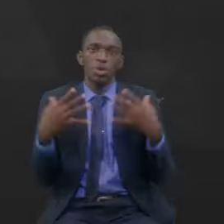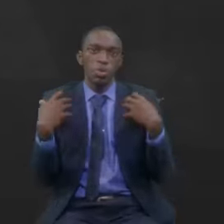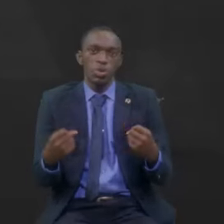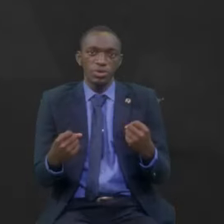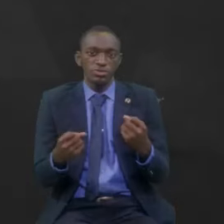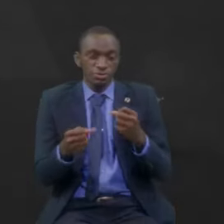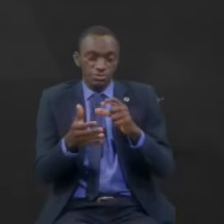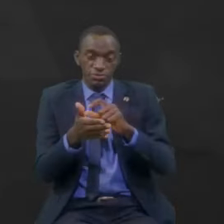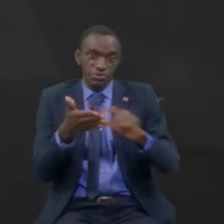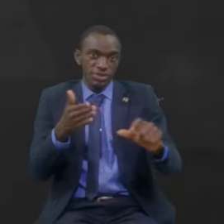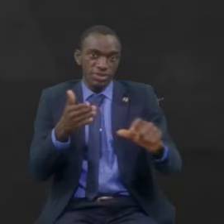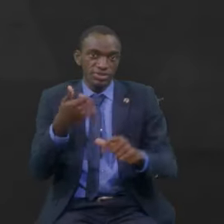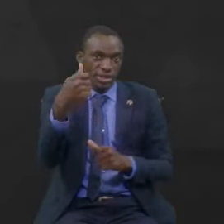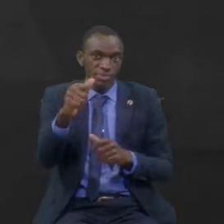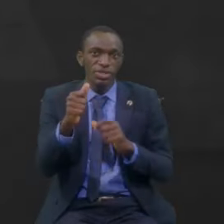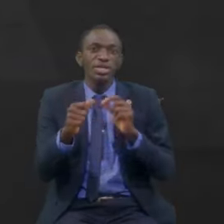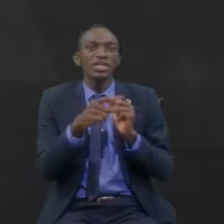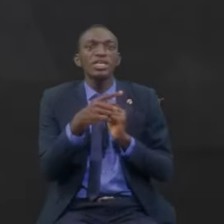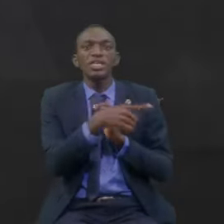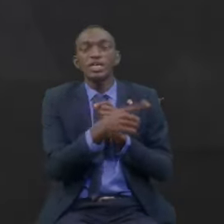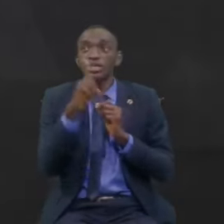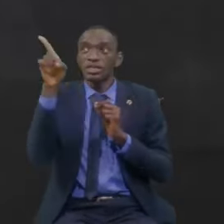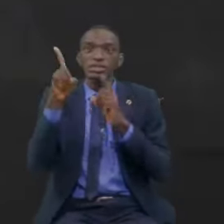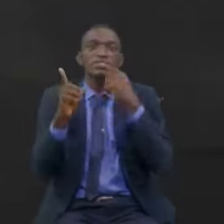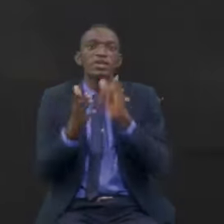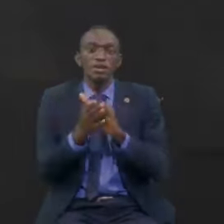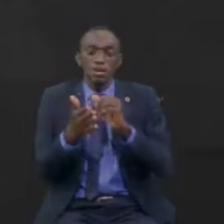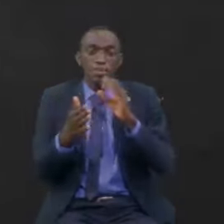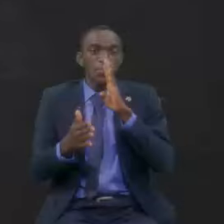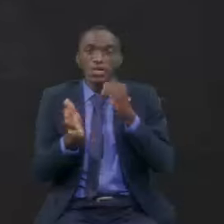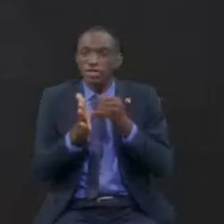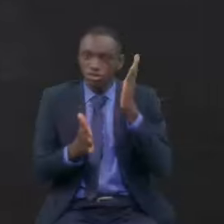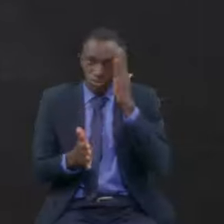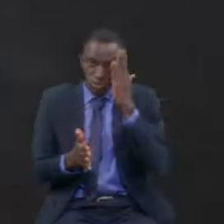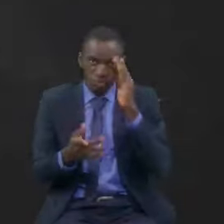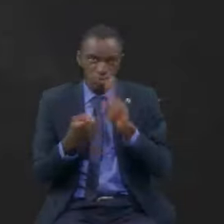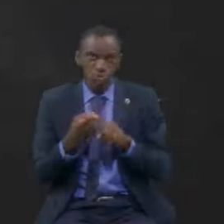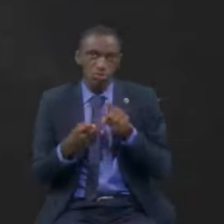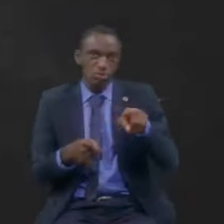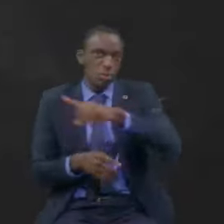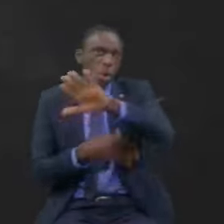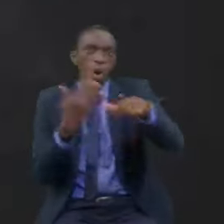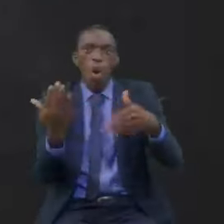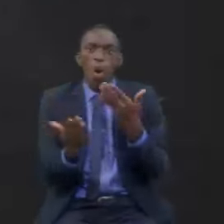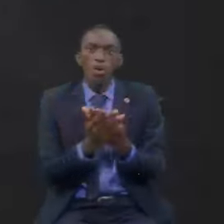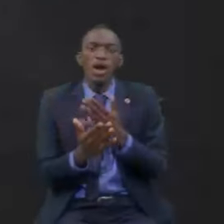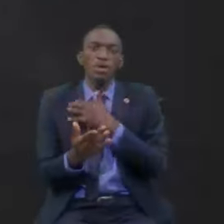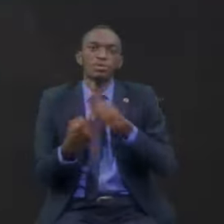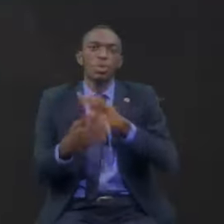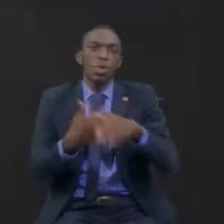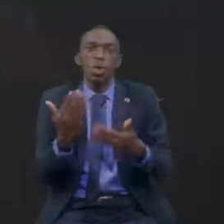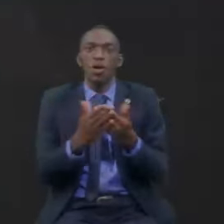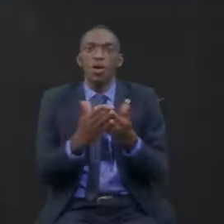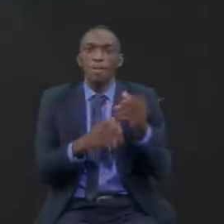it known unto you all and to all people of Israel